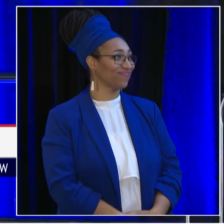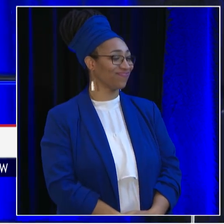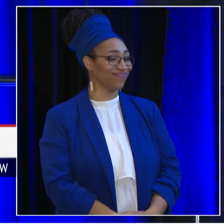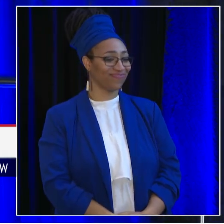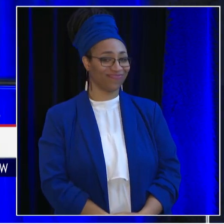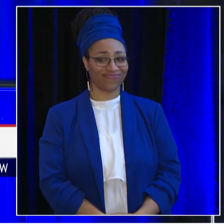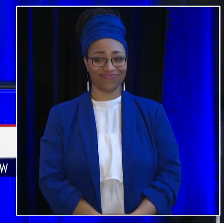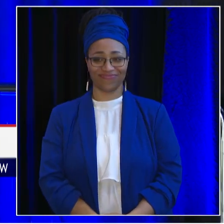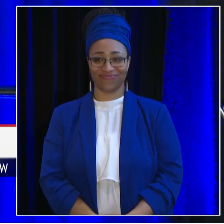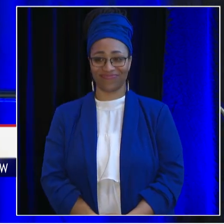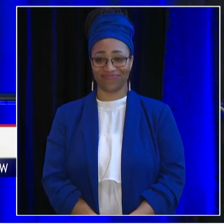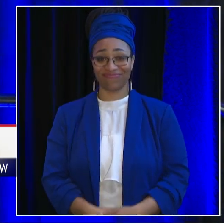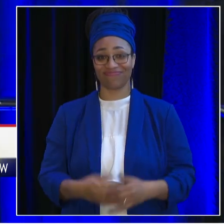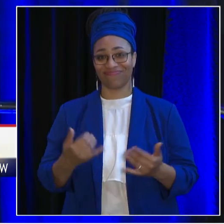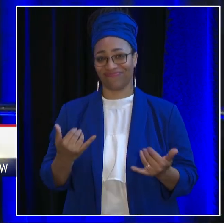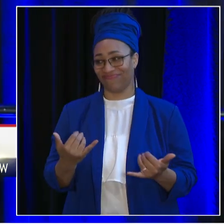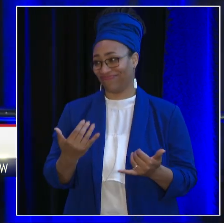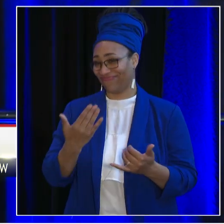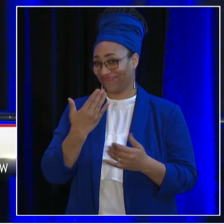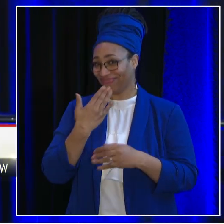Good afternoon.